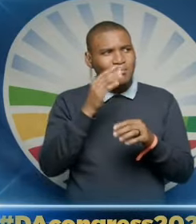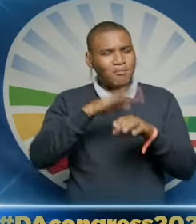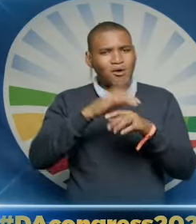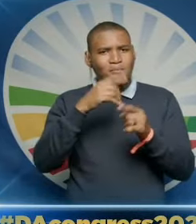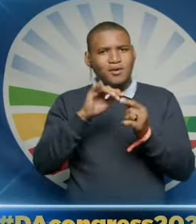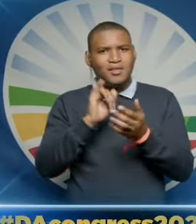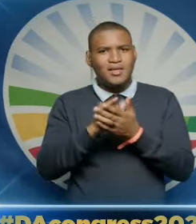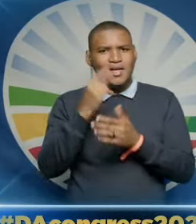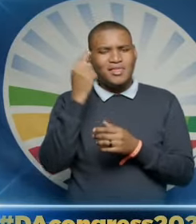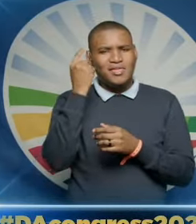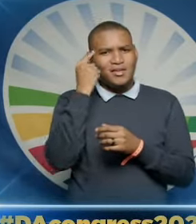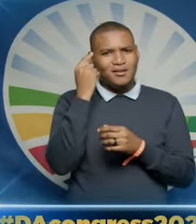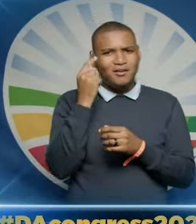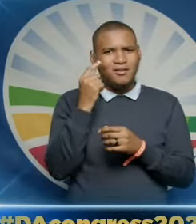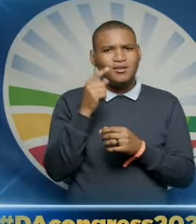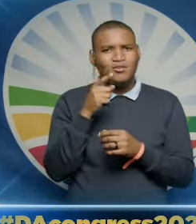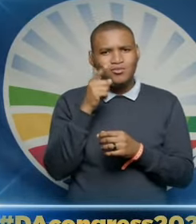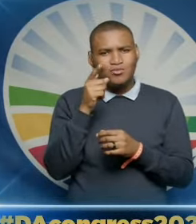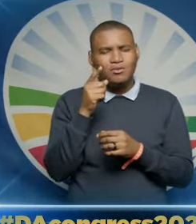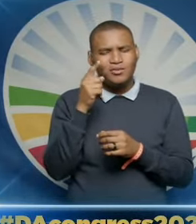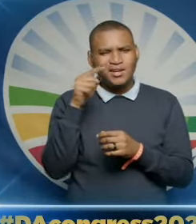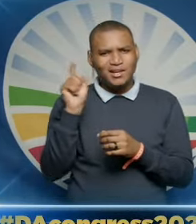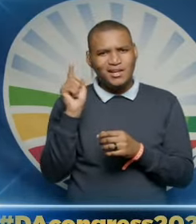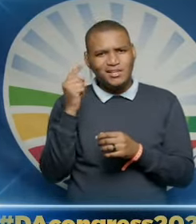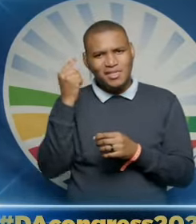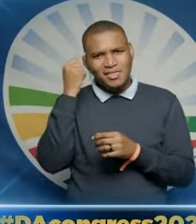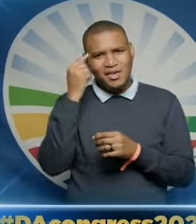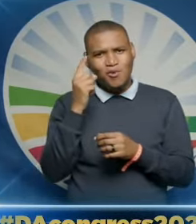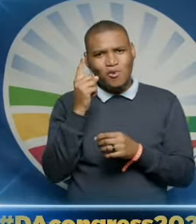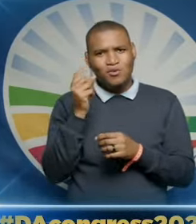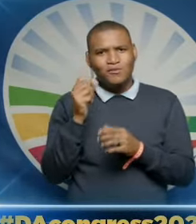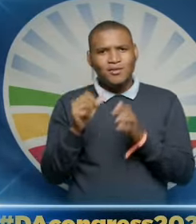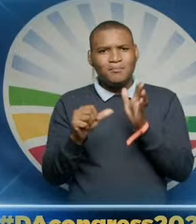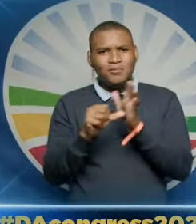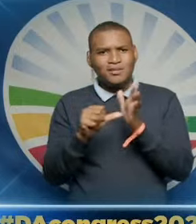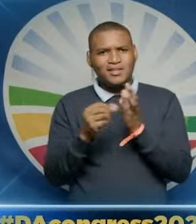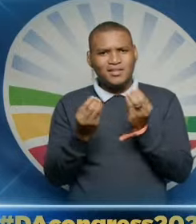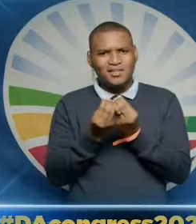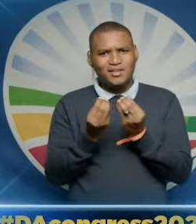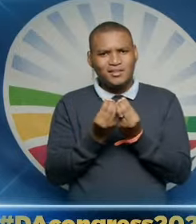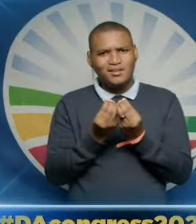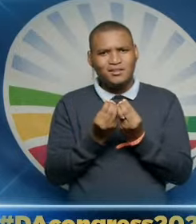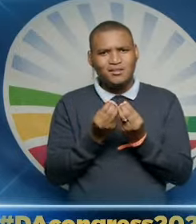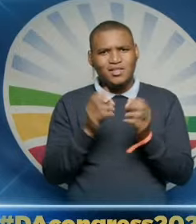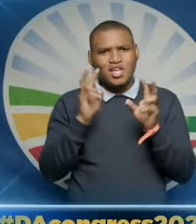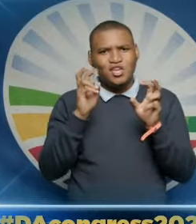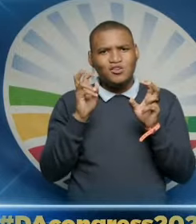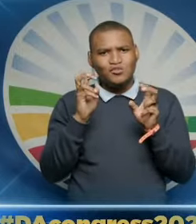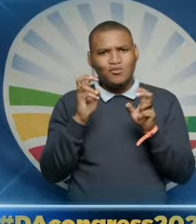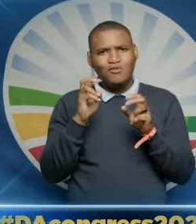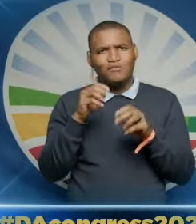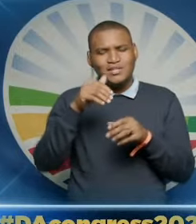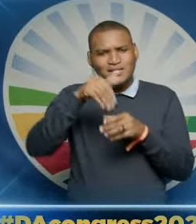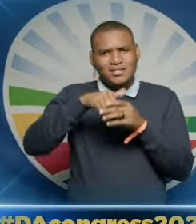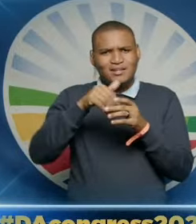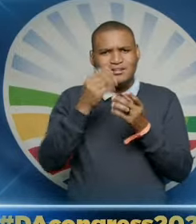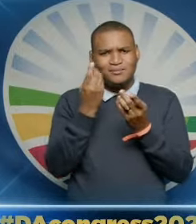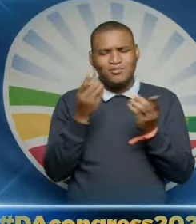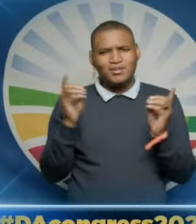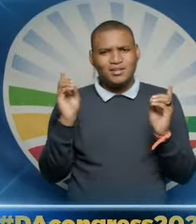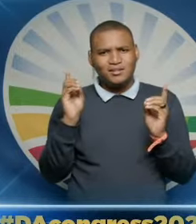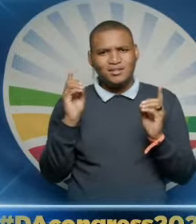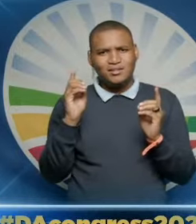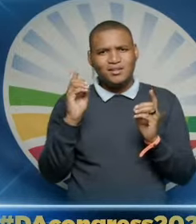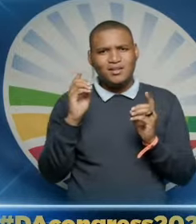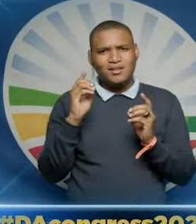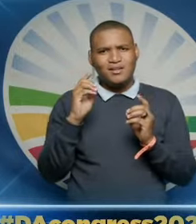Yes, I think you are quite right, and I think one of the most important things is on the issue of internal democracy. And